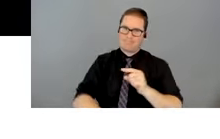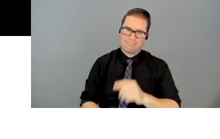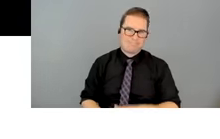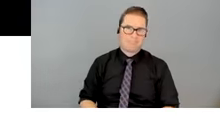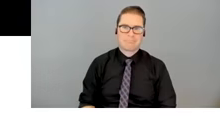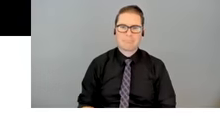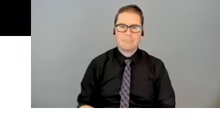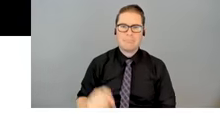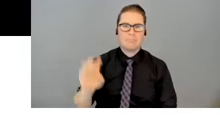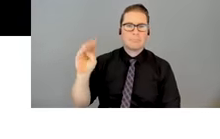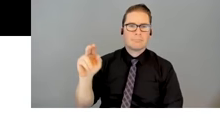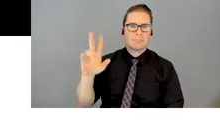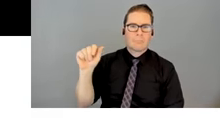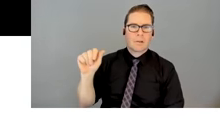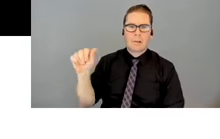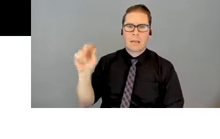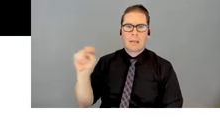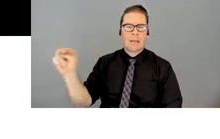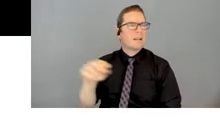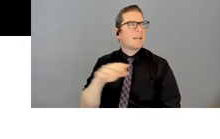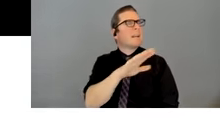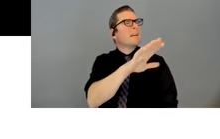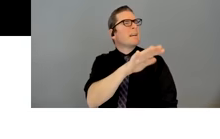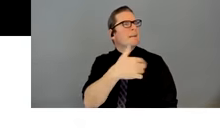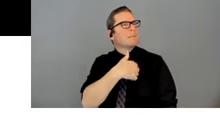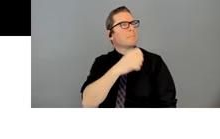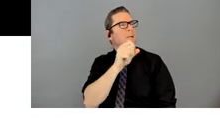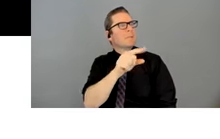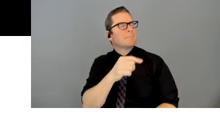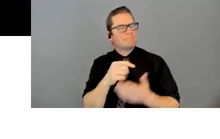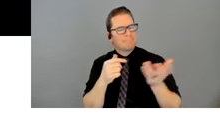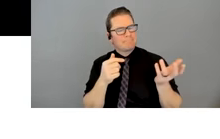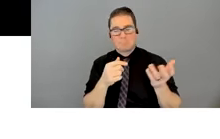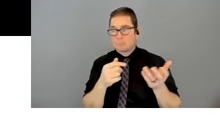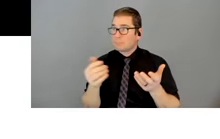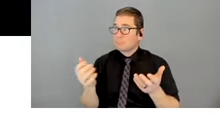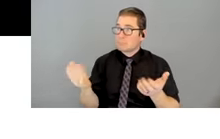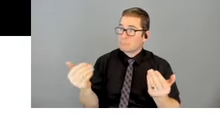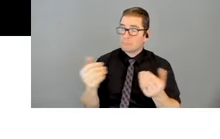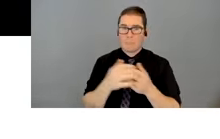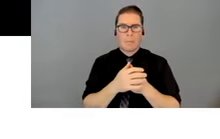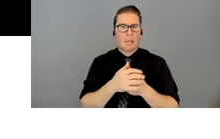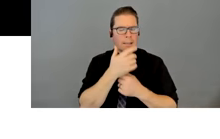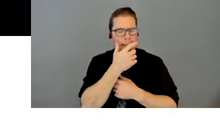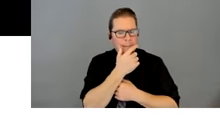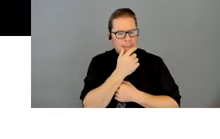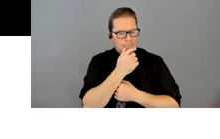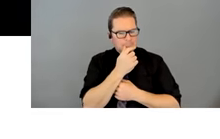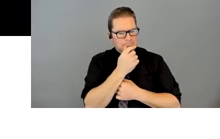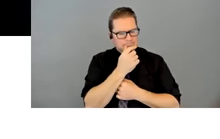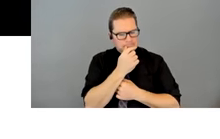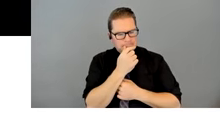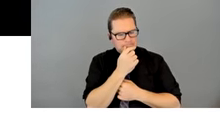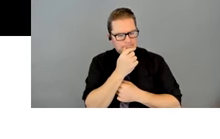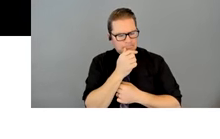Sean, okay. I have a question. Yes. So when would I use